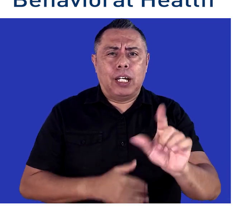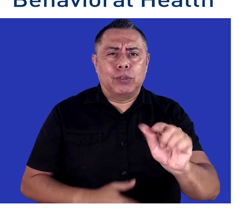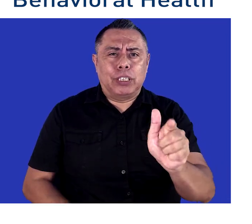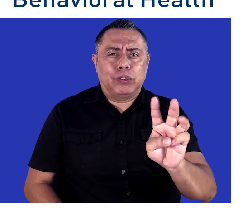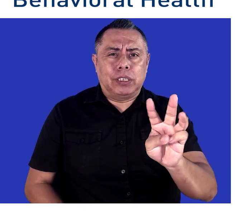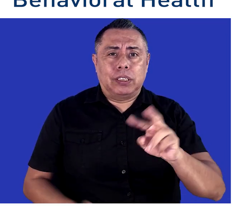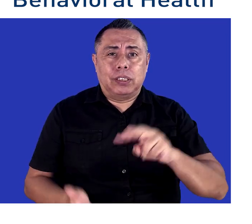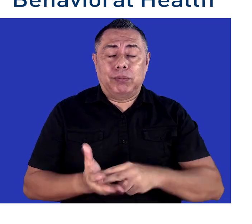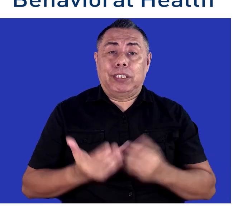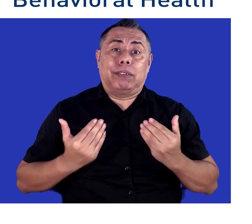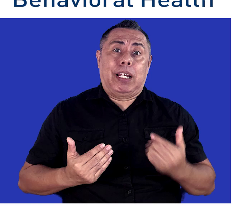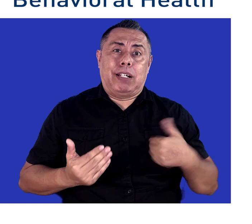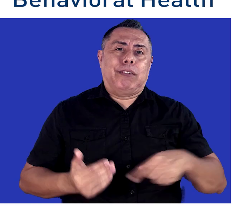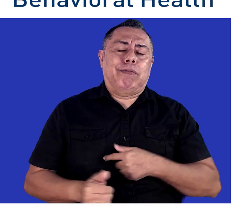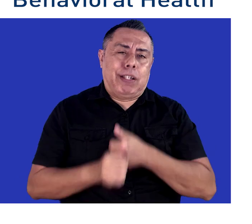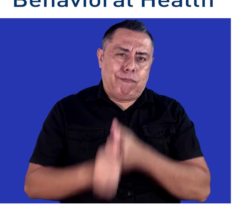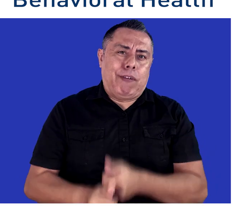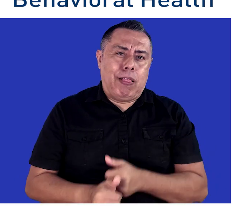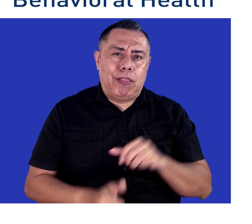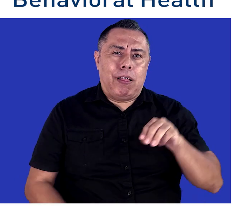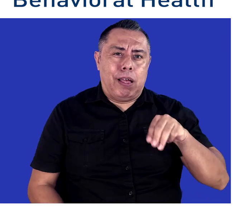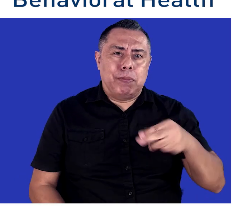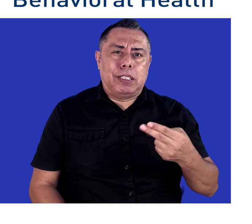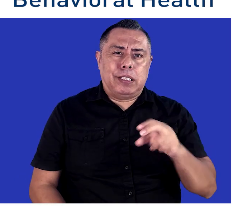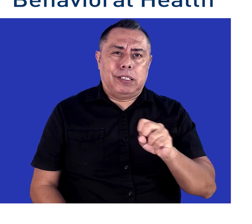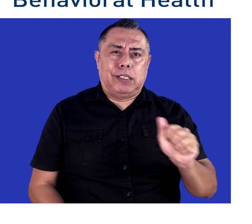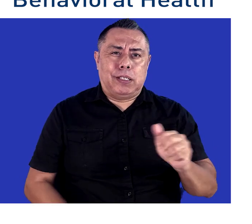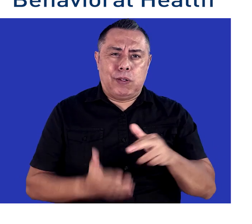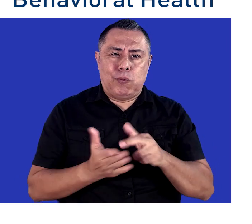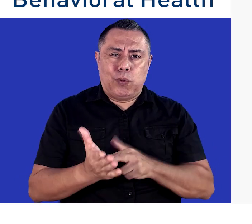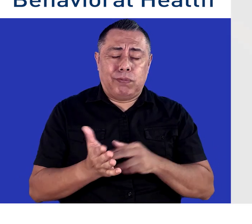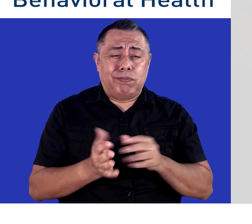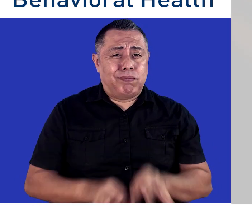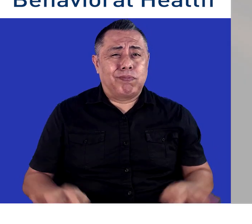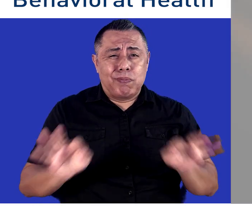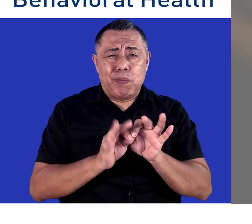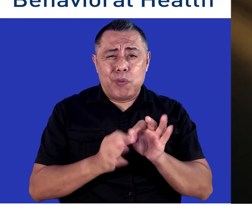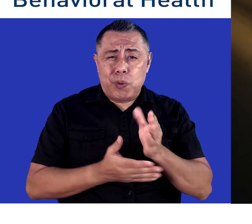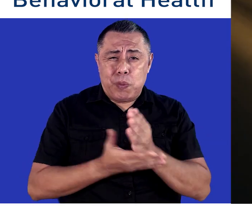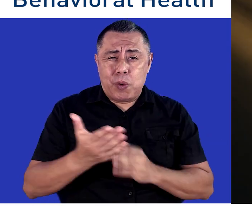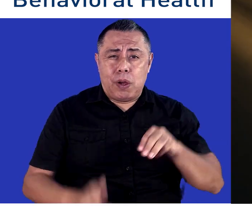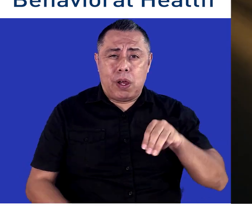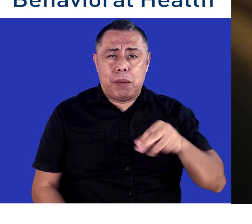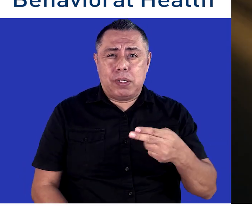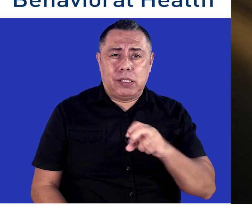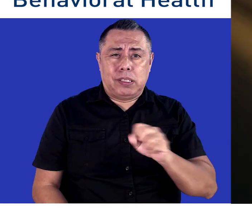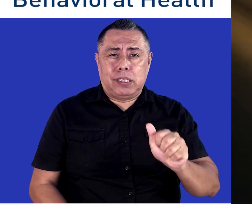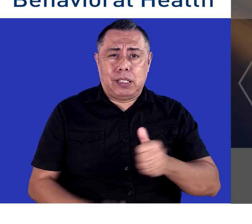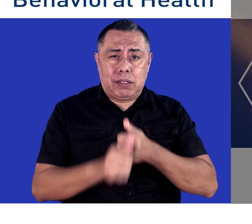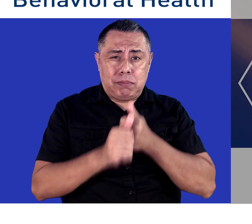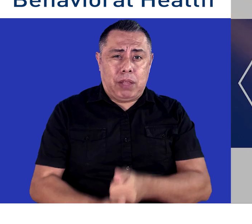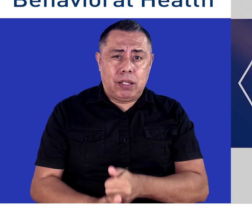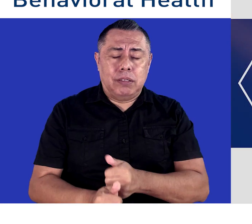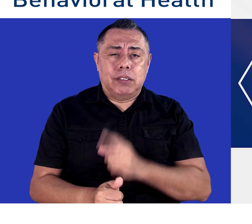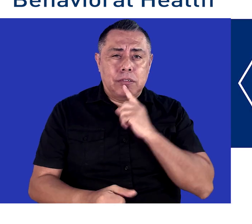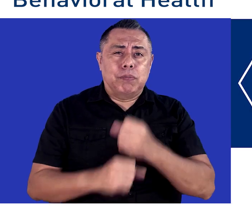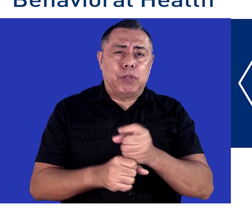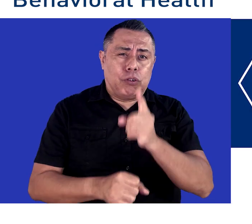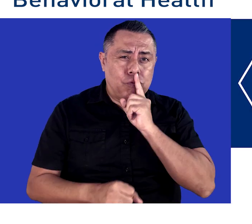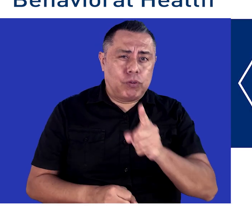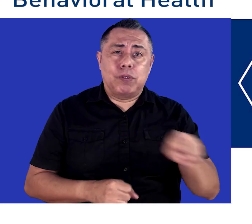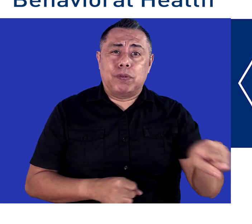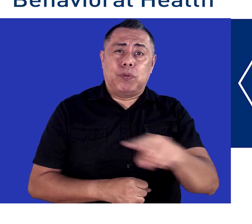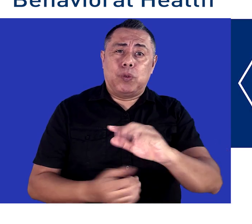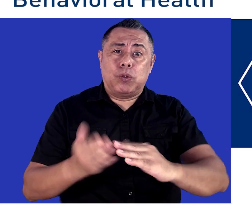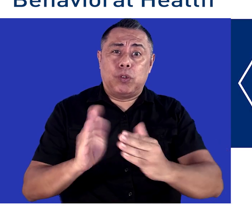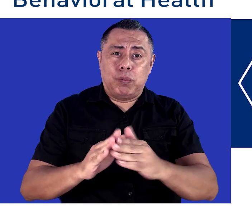2026. Until then, we follow the rules under MHSA. An important part of MHSA compliance is ensuring an